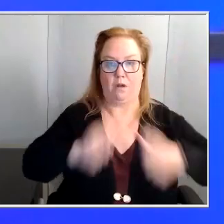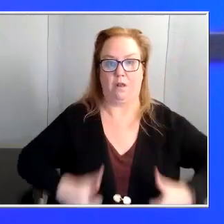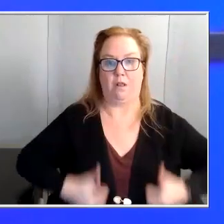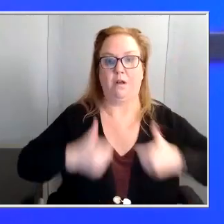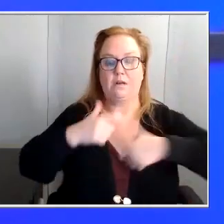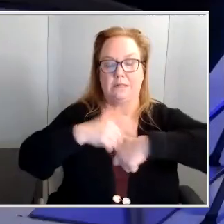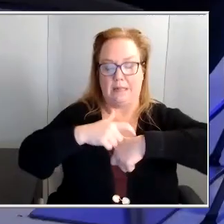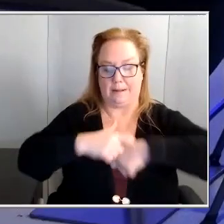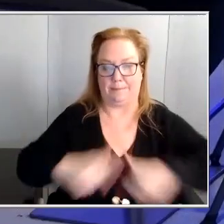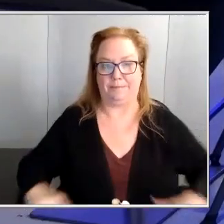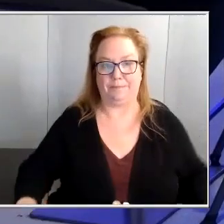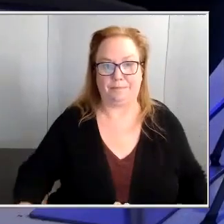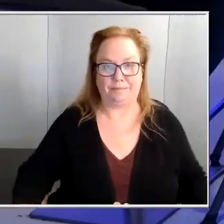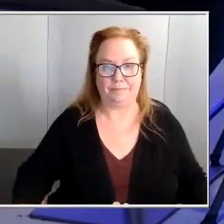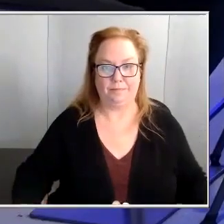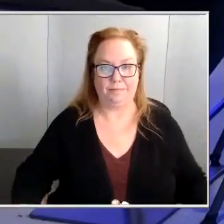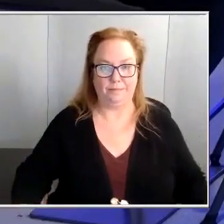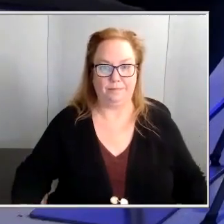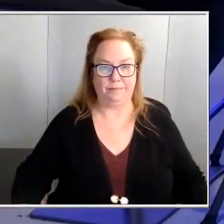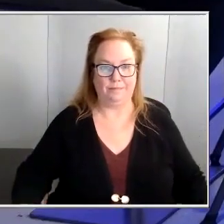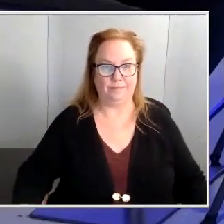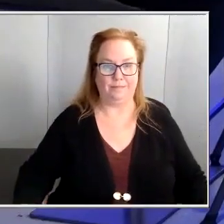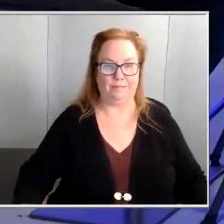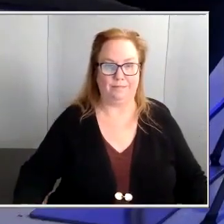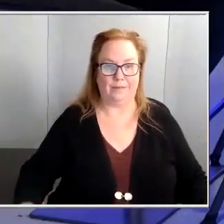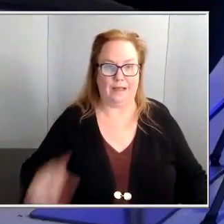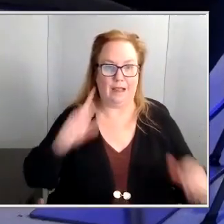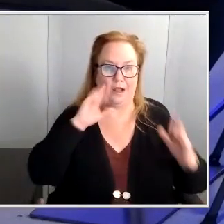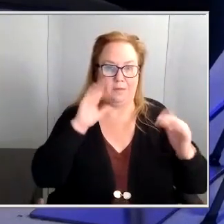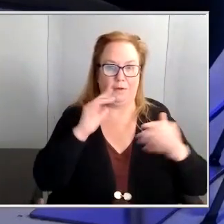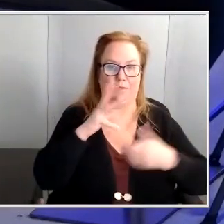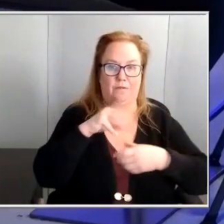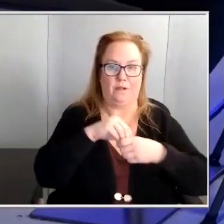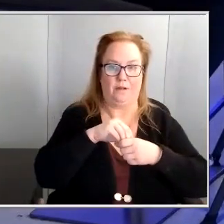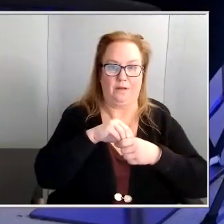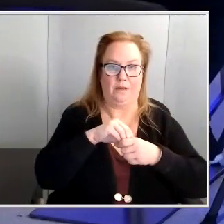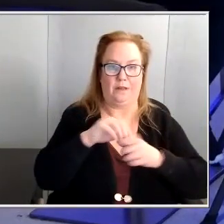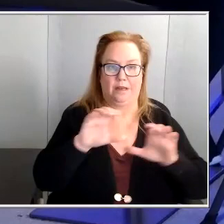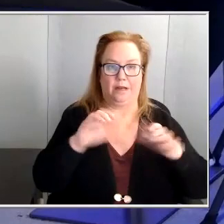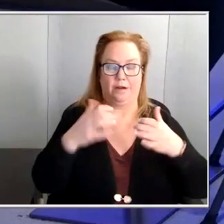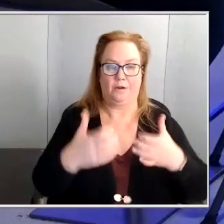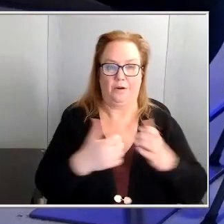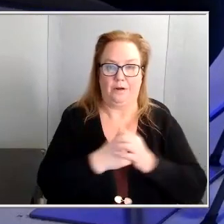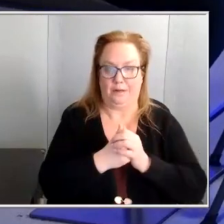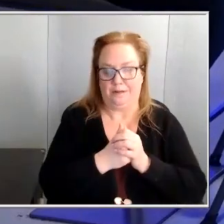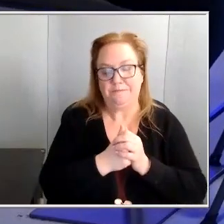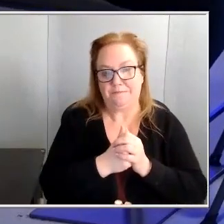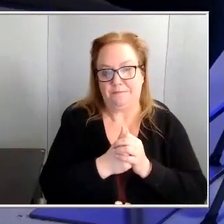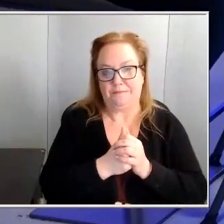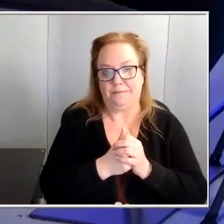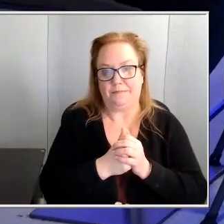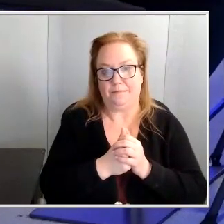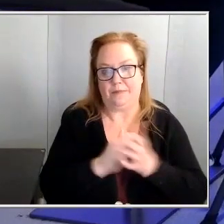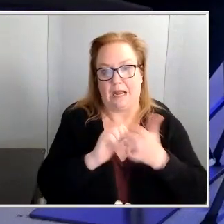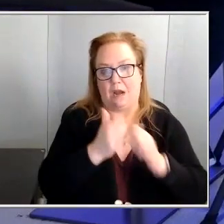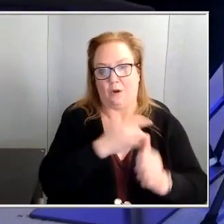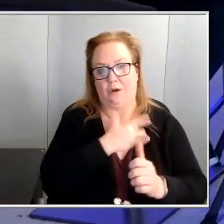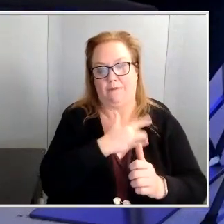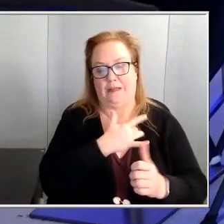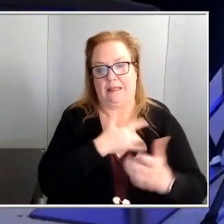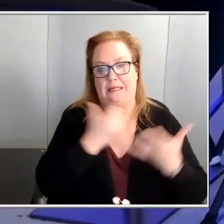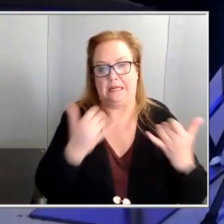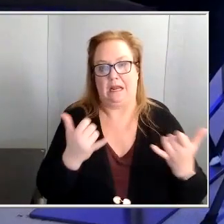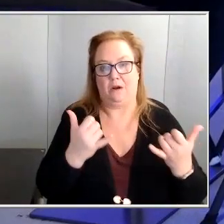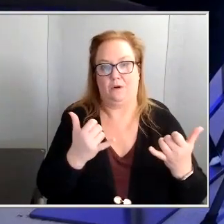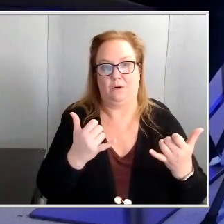that's great news, and we sure hope you fall into that phenomenally well part. So, how are you feeling about things right now? Are